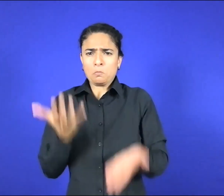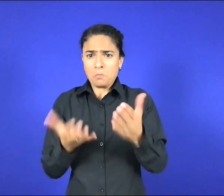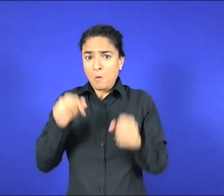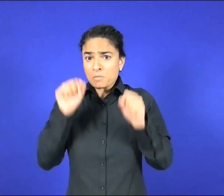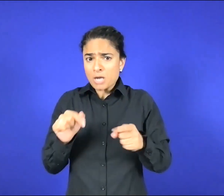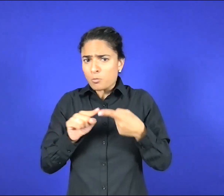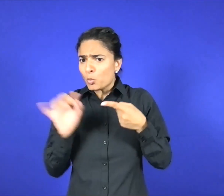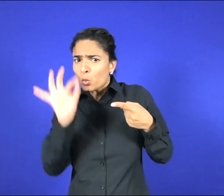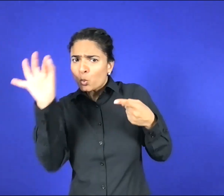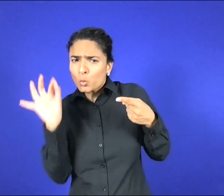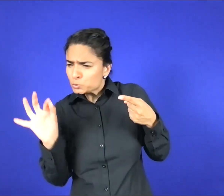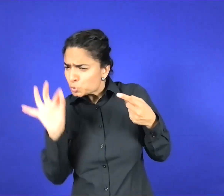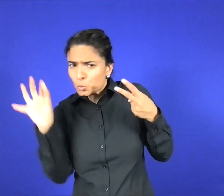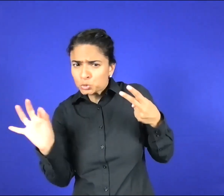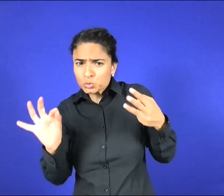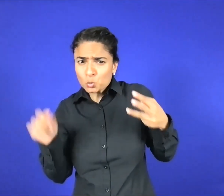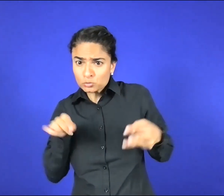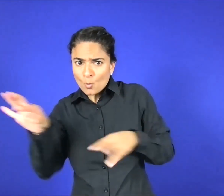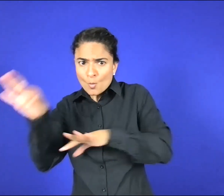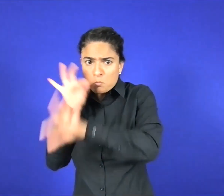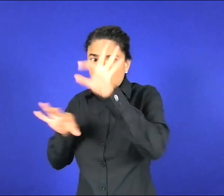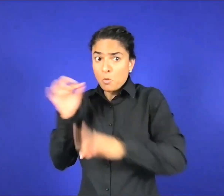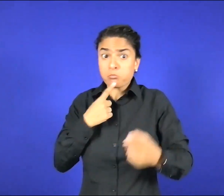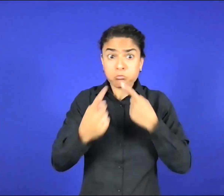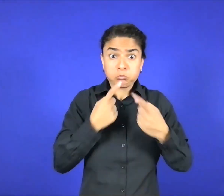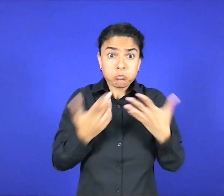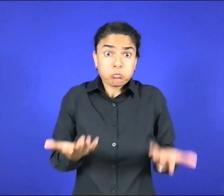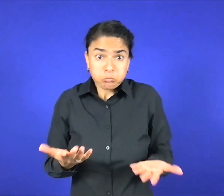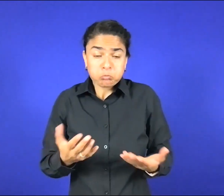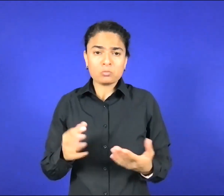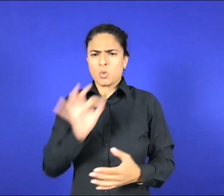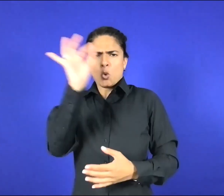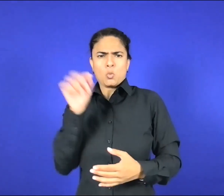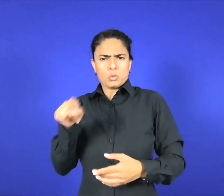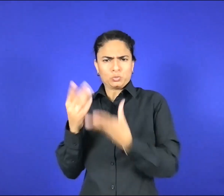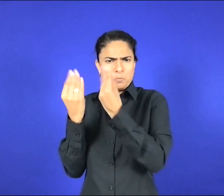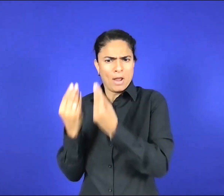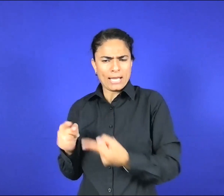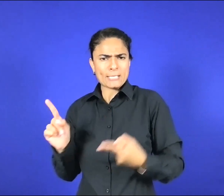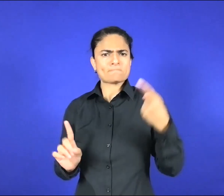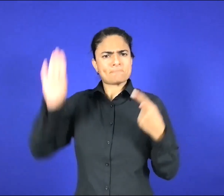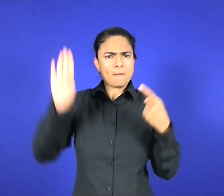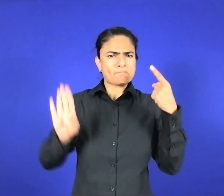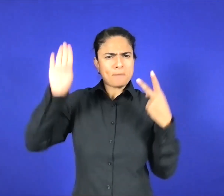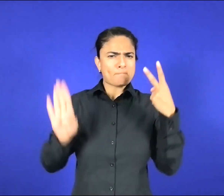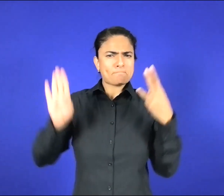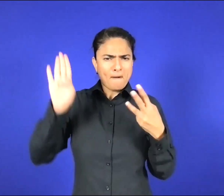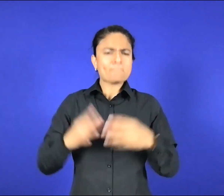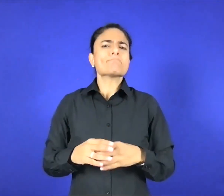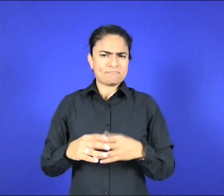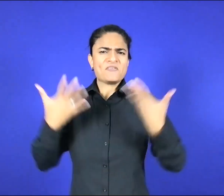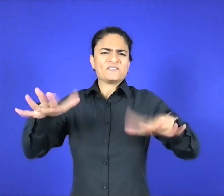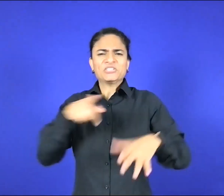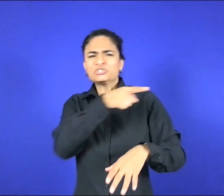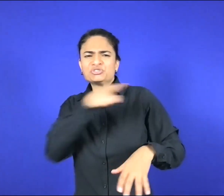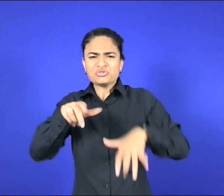our panelists. Right now, maybe let me pick up first one question related